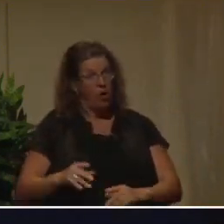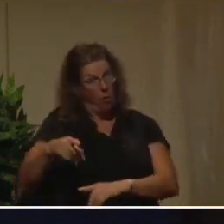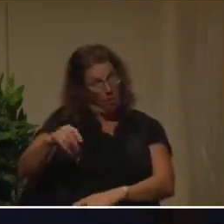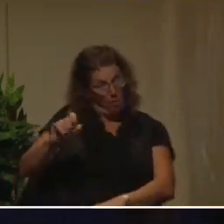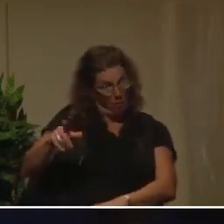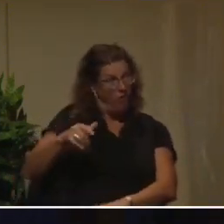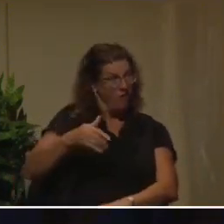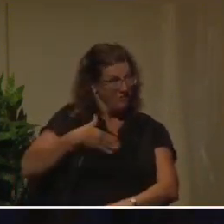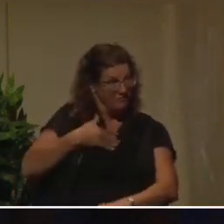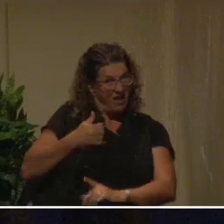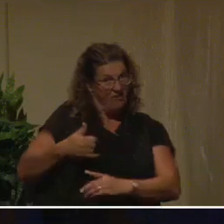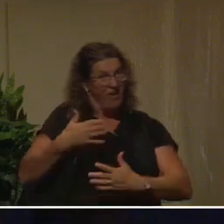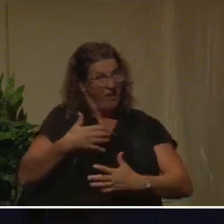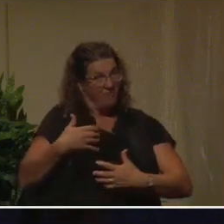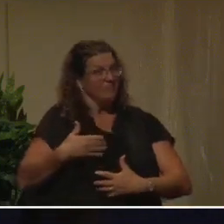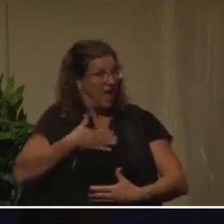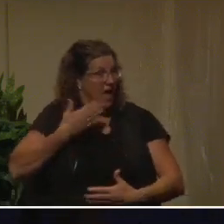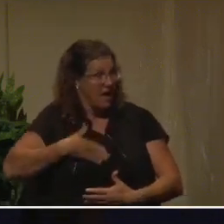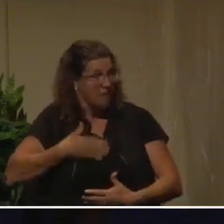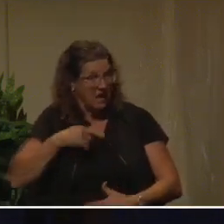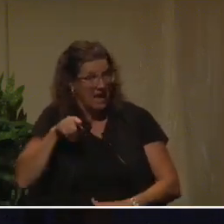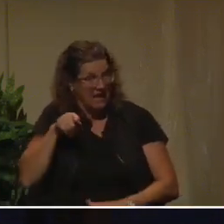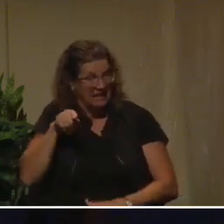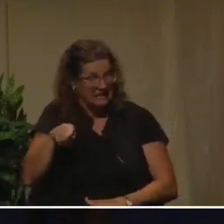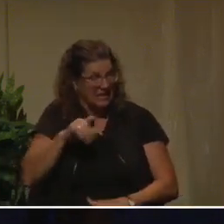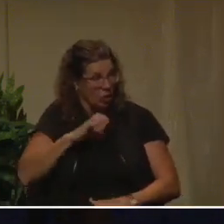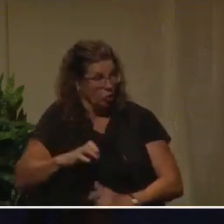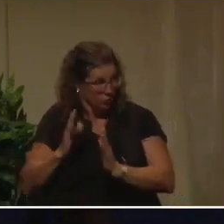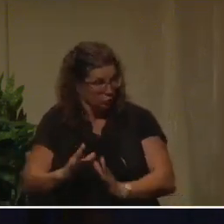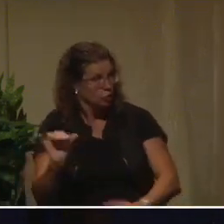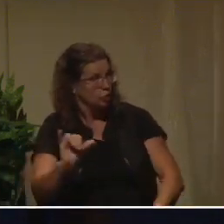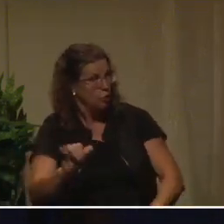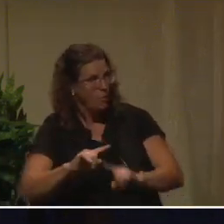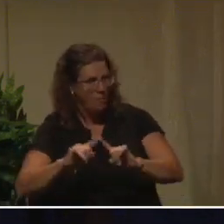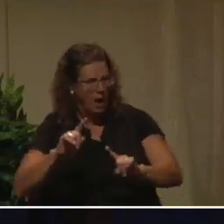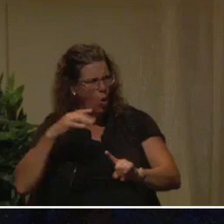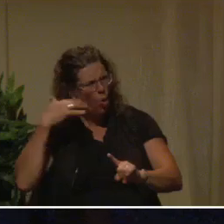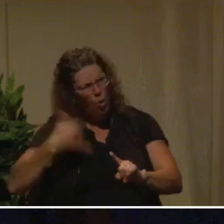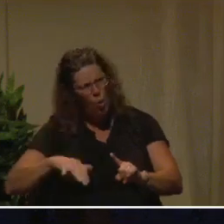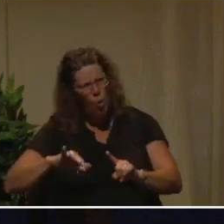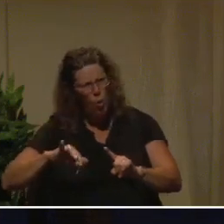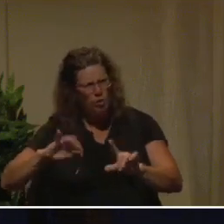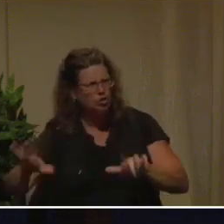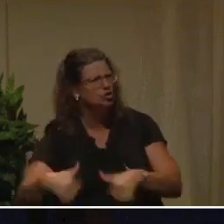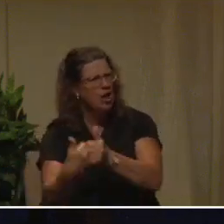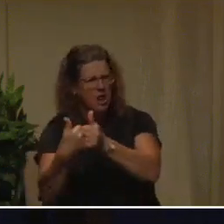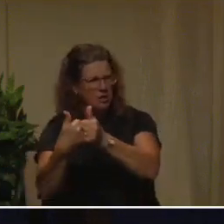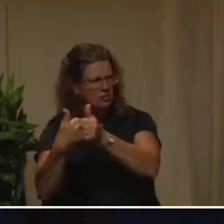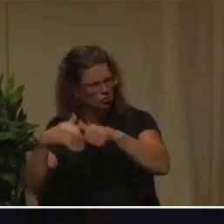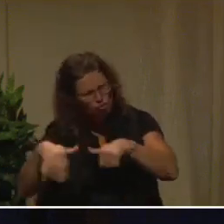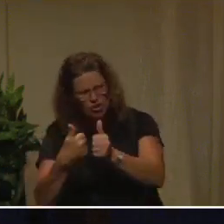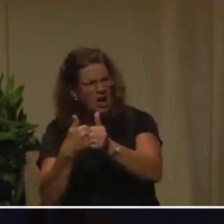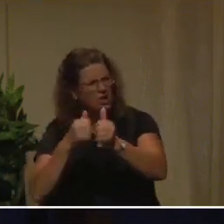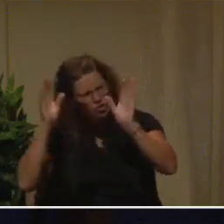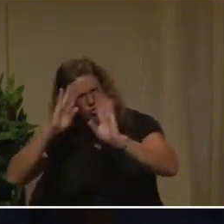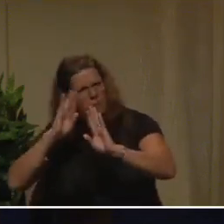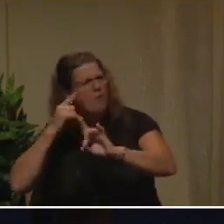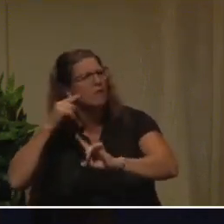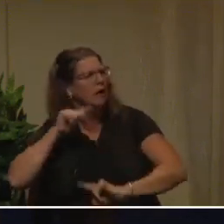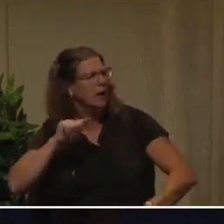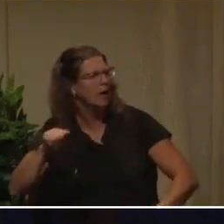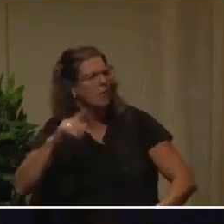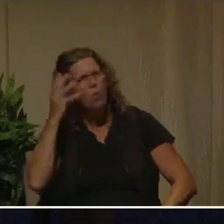Christian, even though life was physically very difficult for him. But despite all God gives us in this life, it does